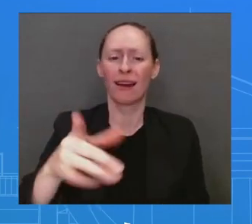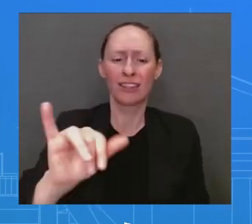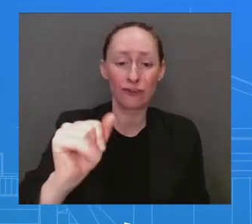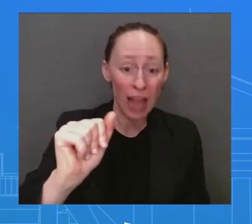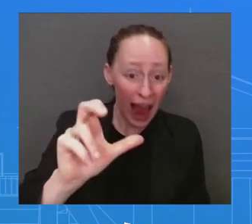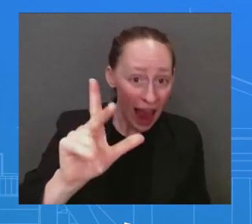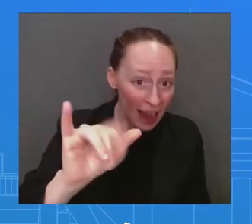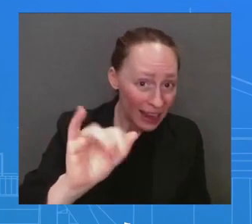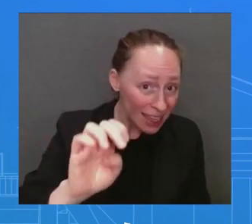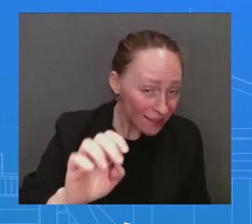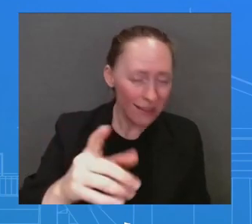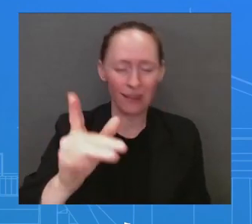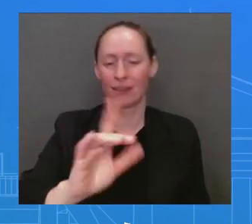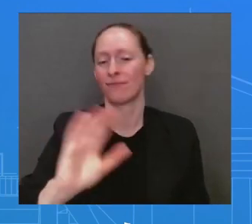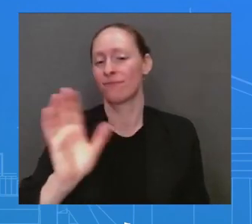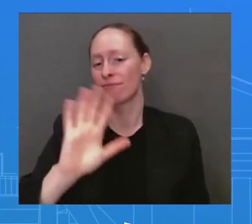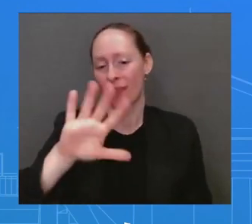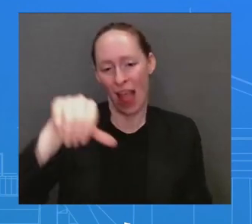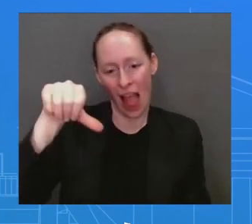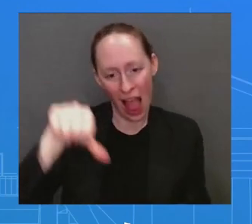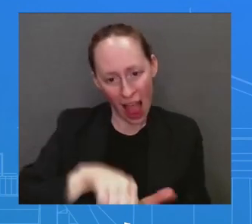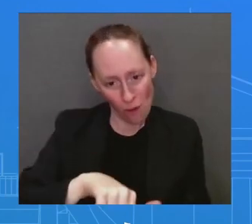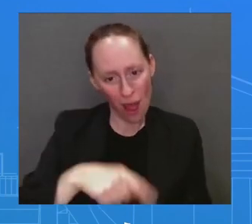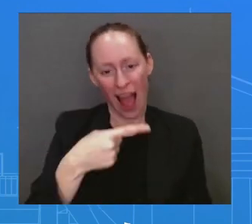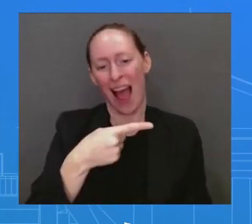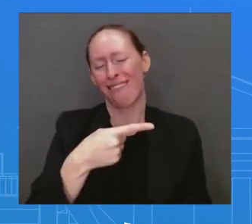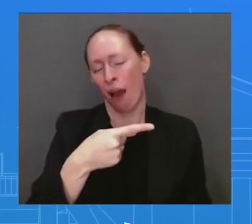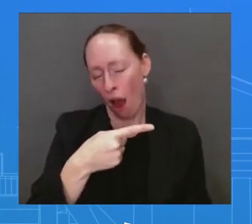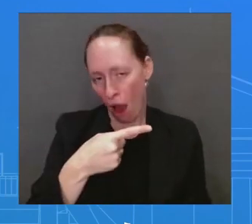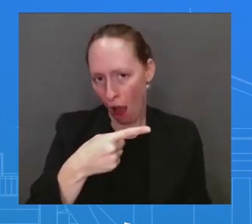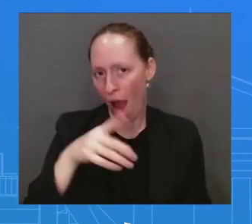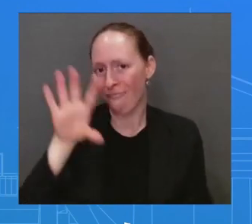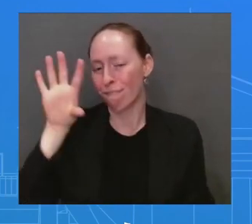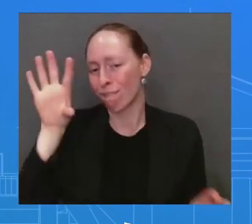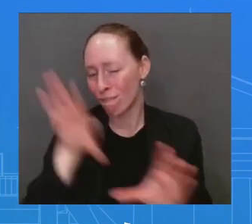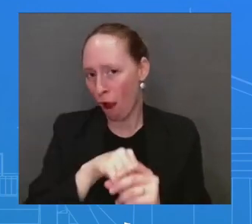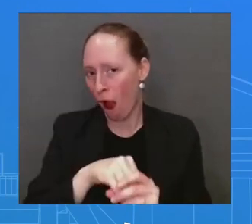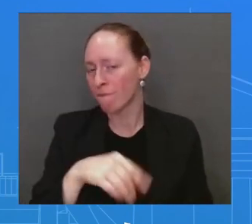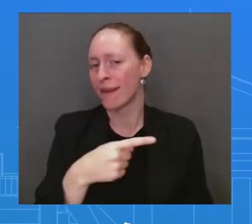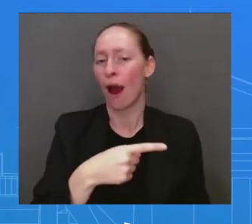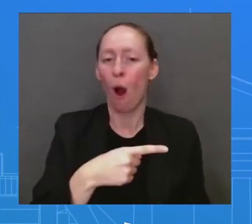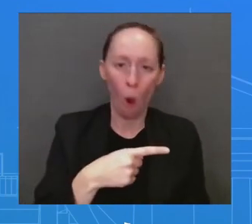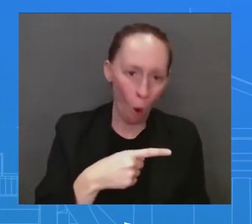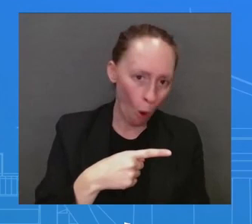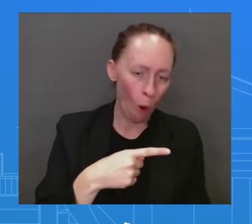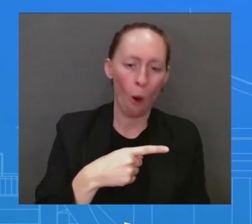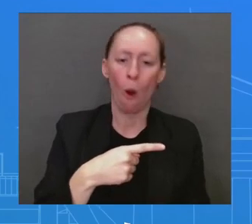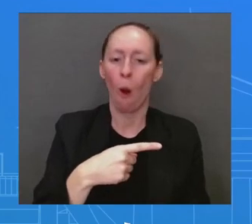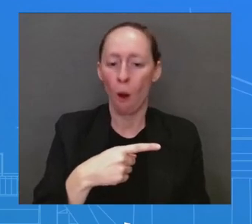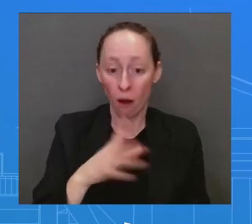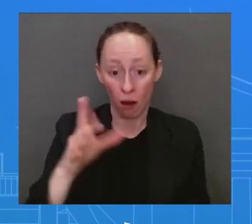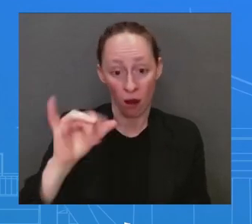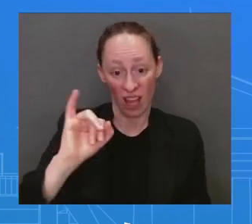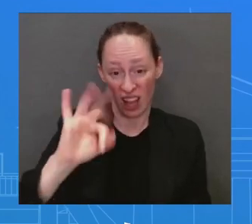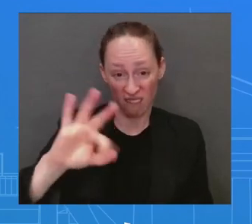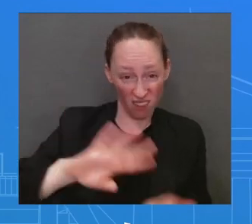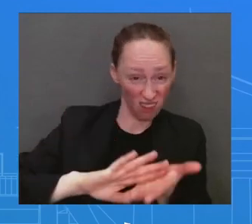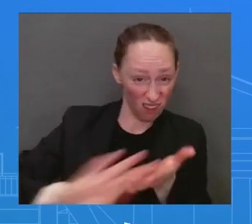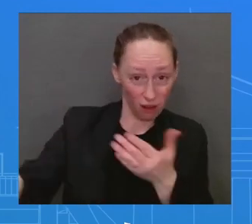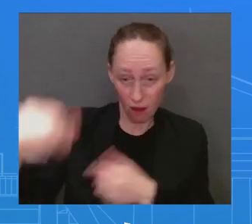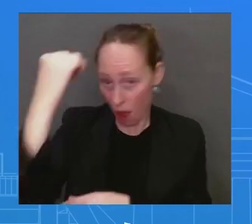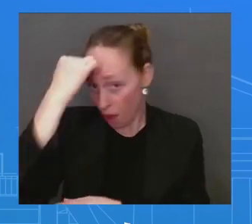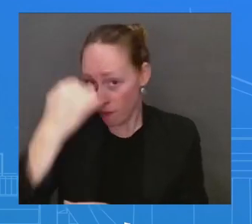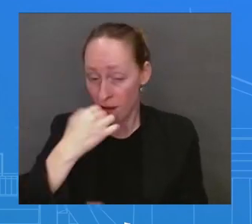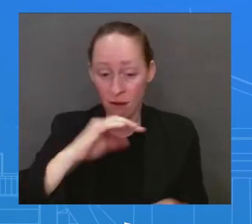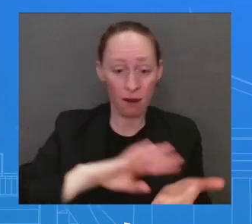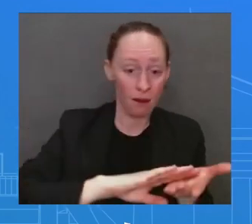here. Without them, there is no Hamas. Without them, there's no Hezbollah. Without them, there's no militia groups firing